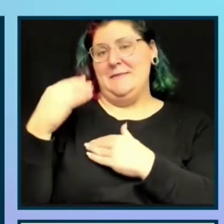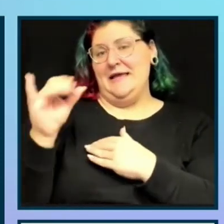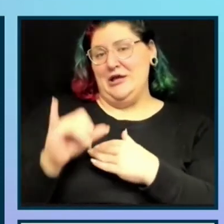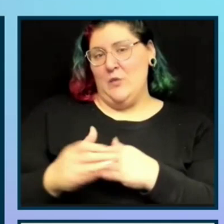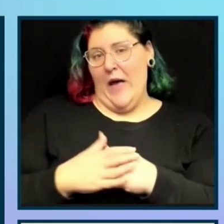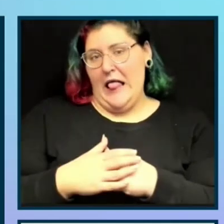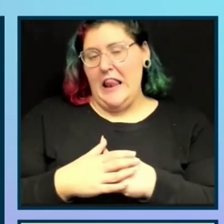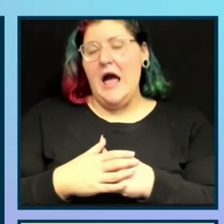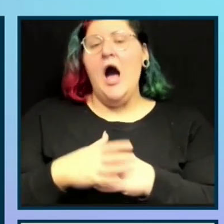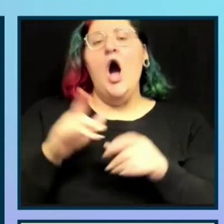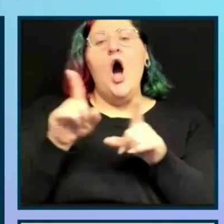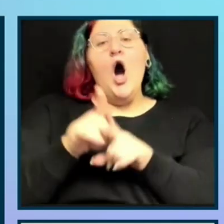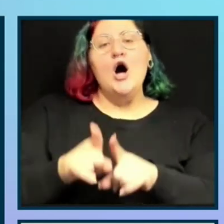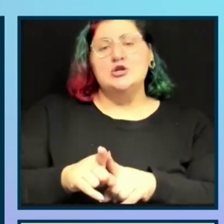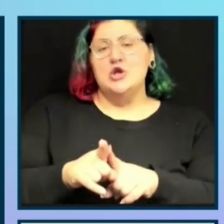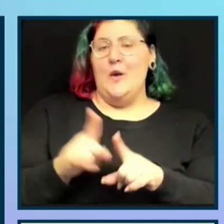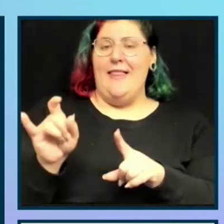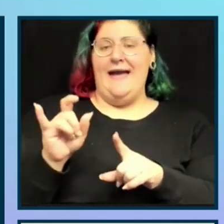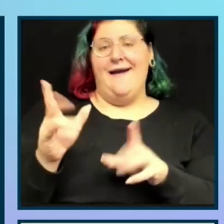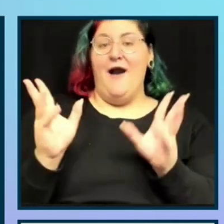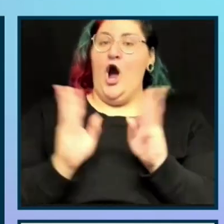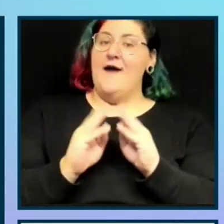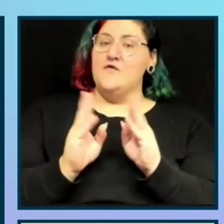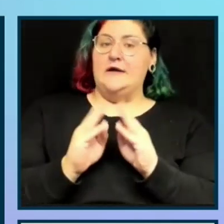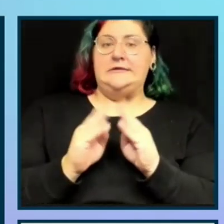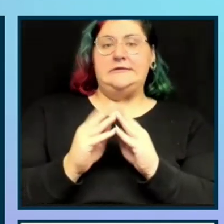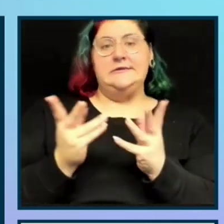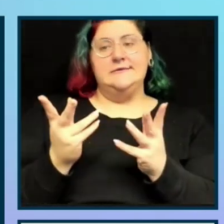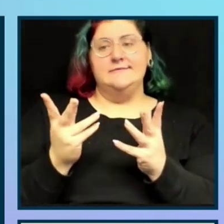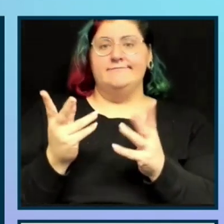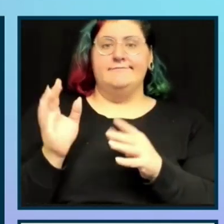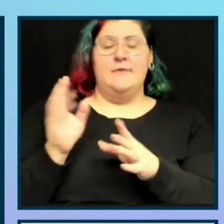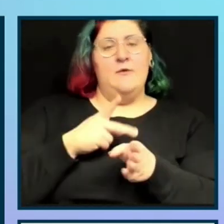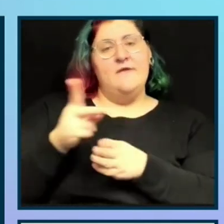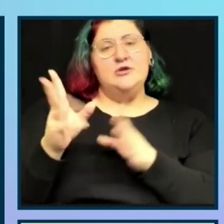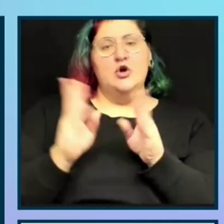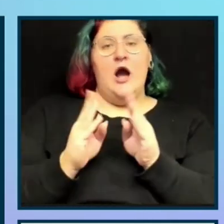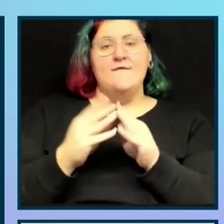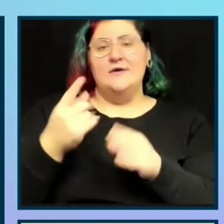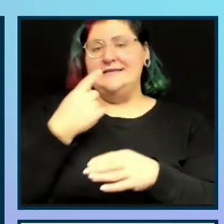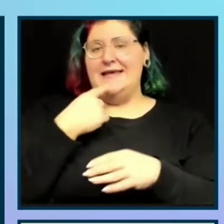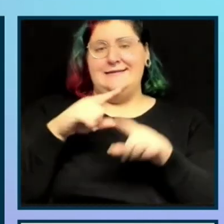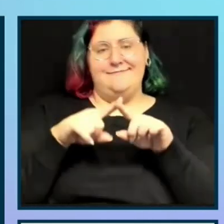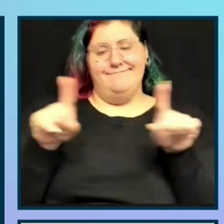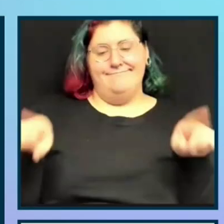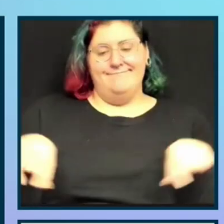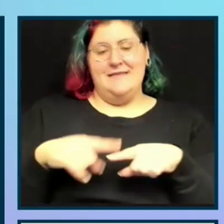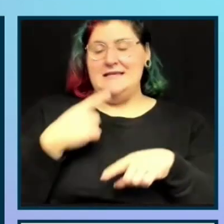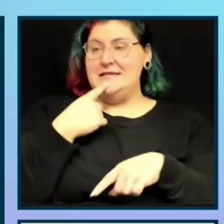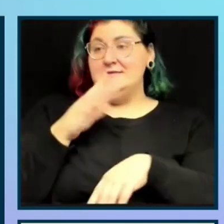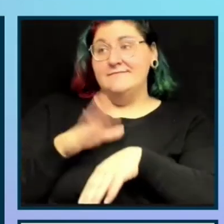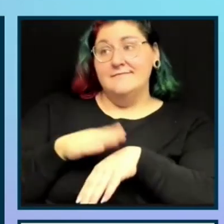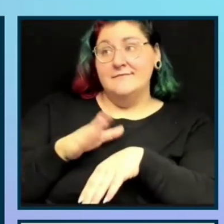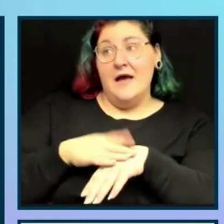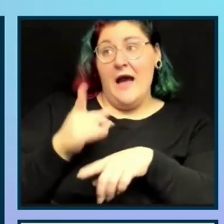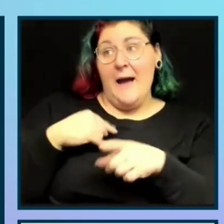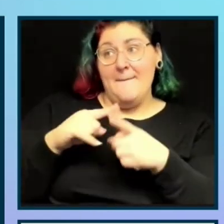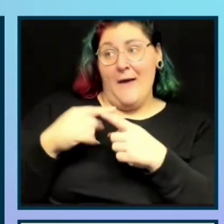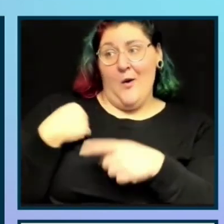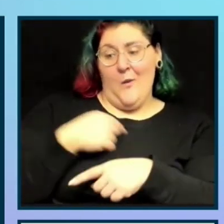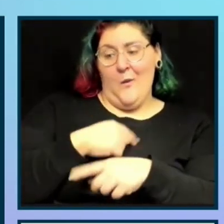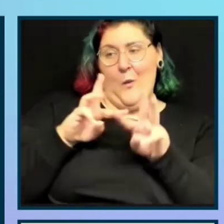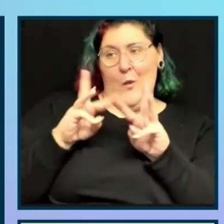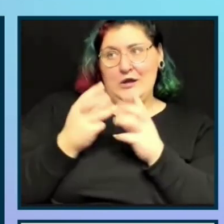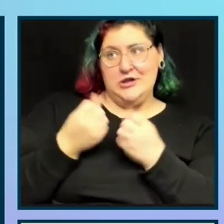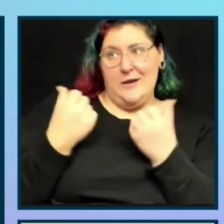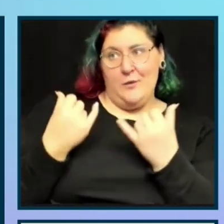A-frame sign on the floor that's basically warning them about the content of whatever session the person is going to